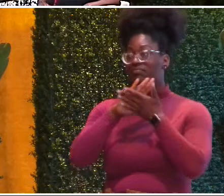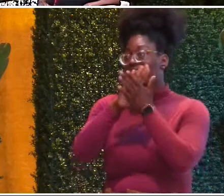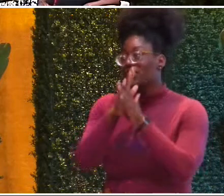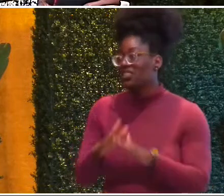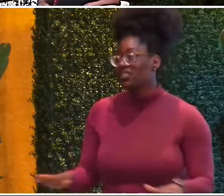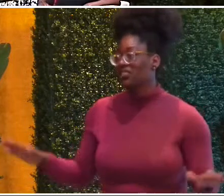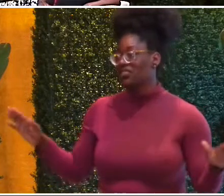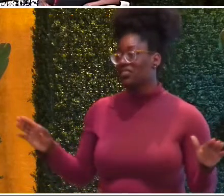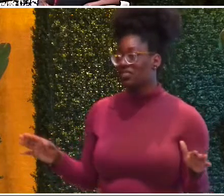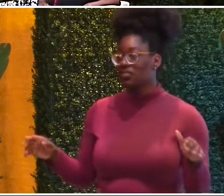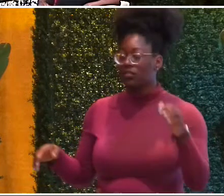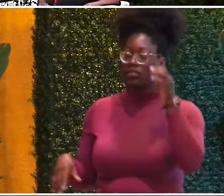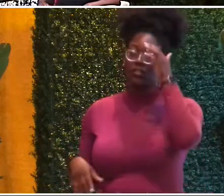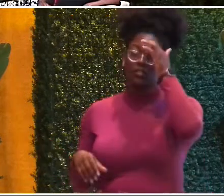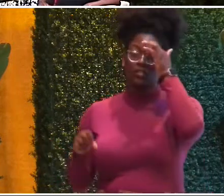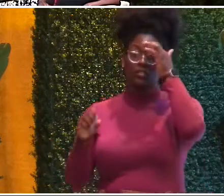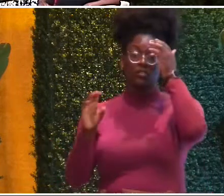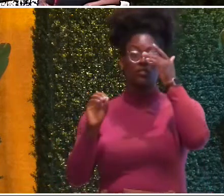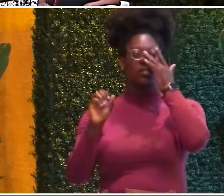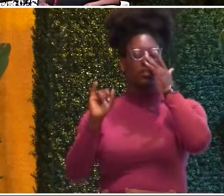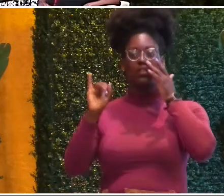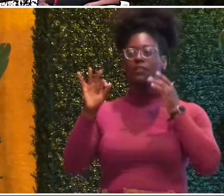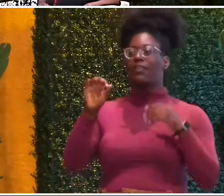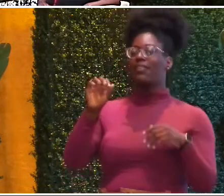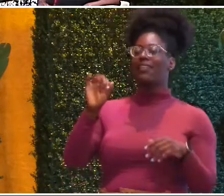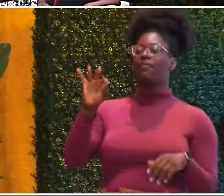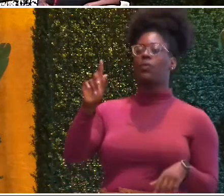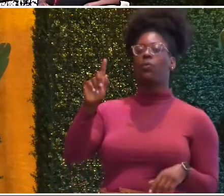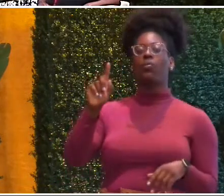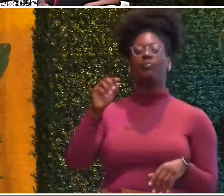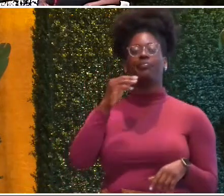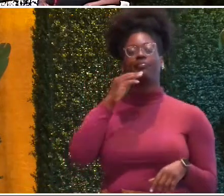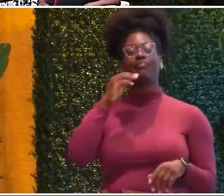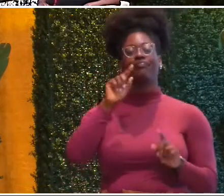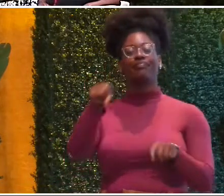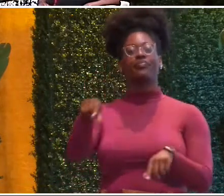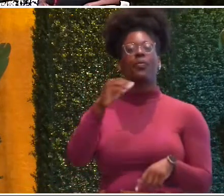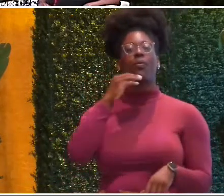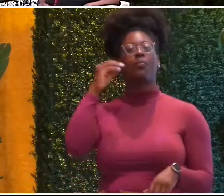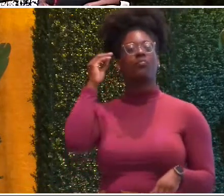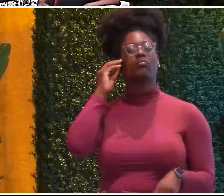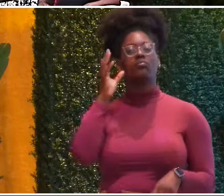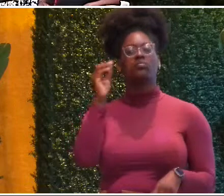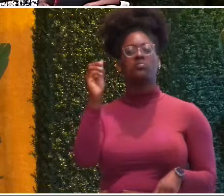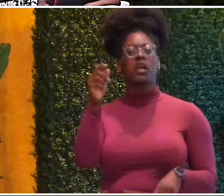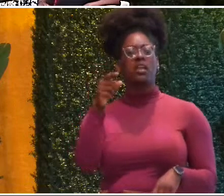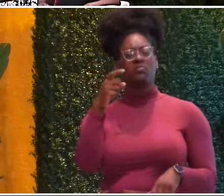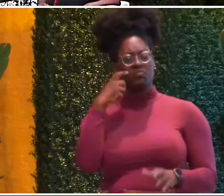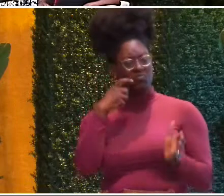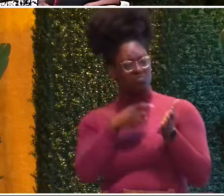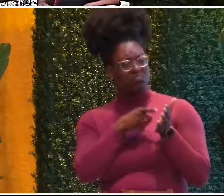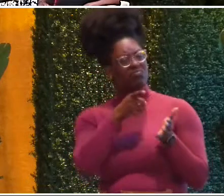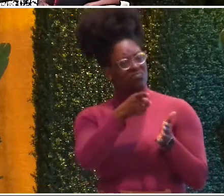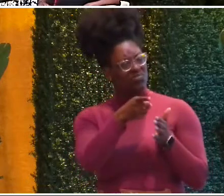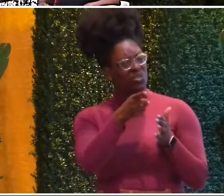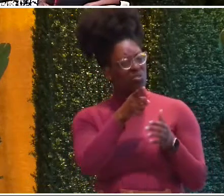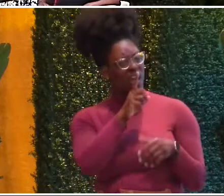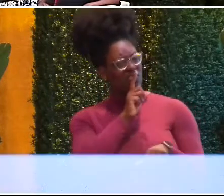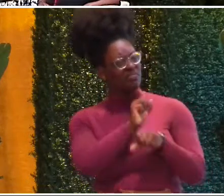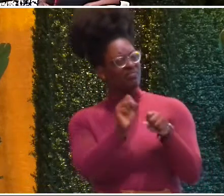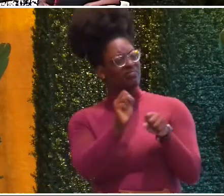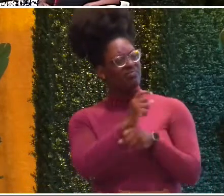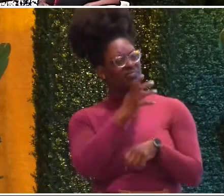go home and you find the feminists that are not feminists, thank them too, because they are as much of a backbone of the